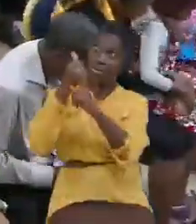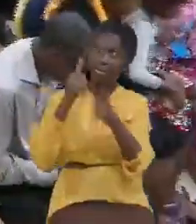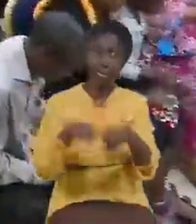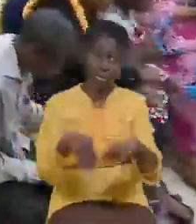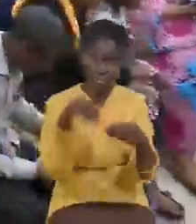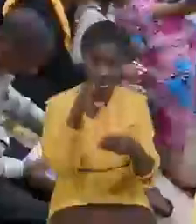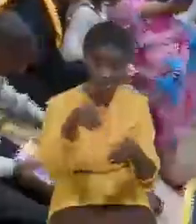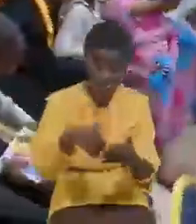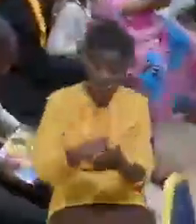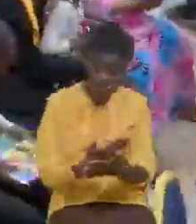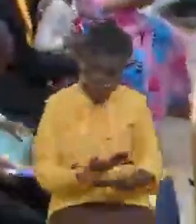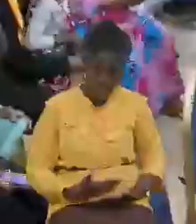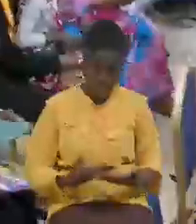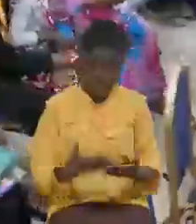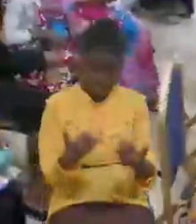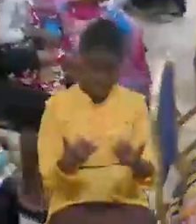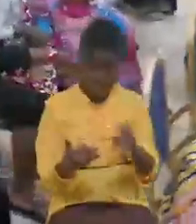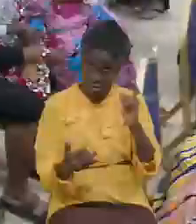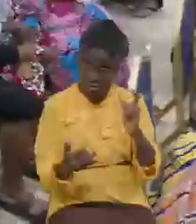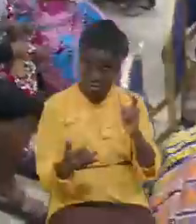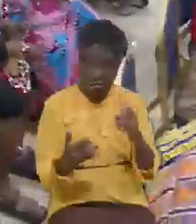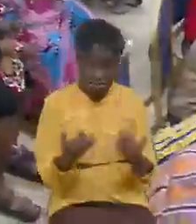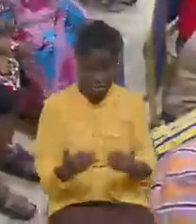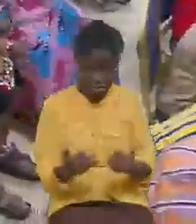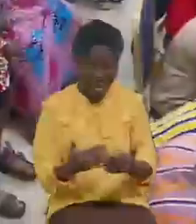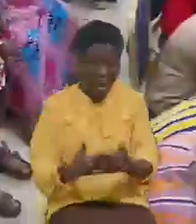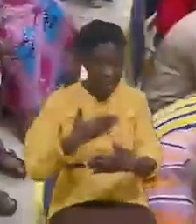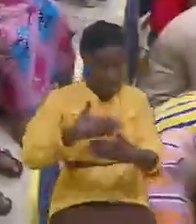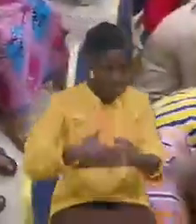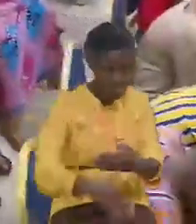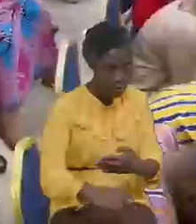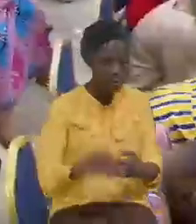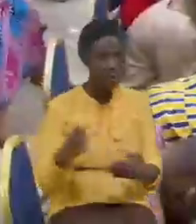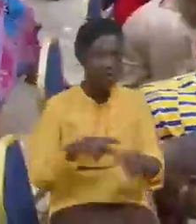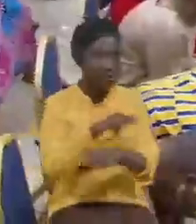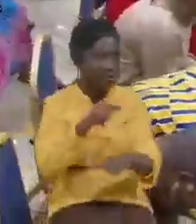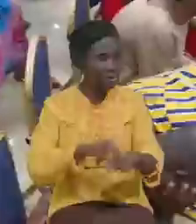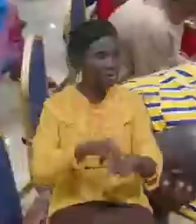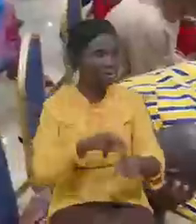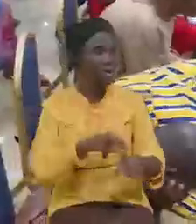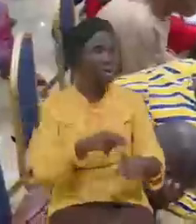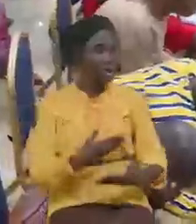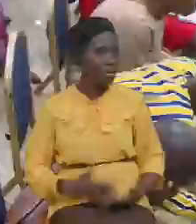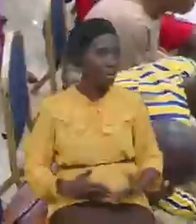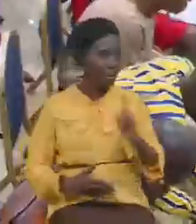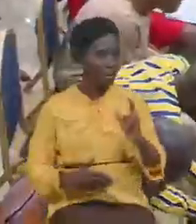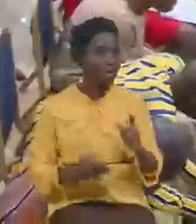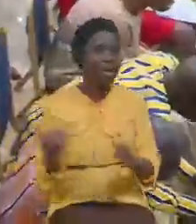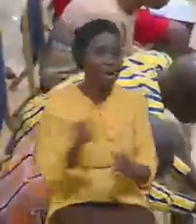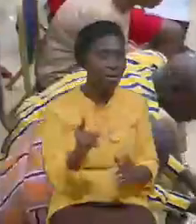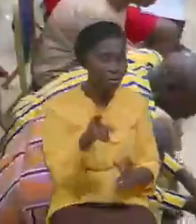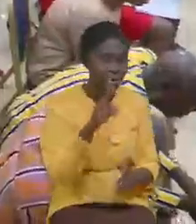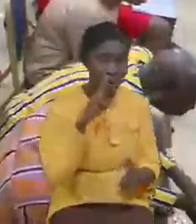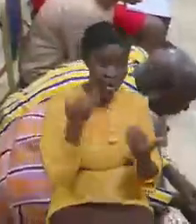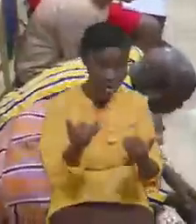the new birth right now beyond the natural birth. Wherever you are, I know